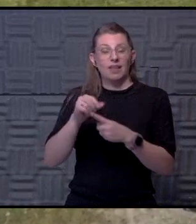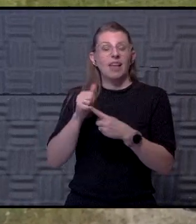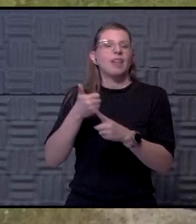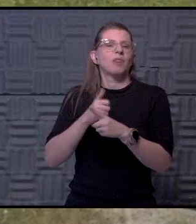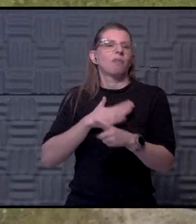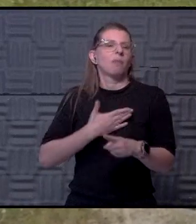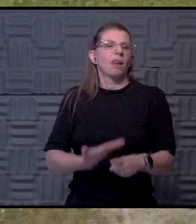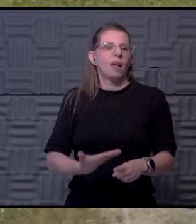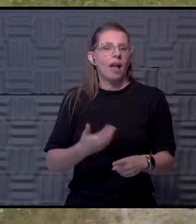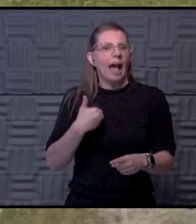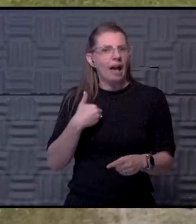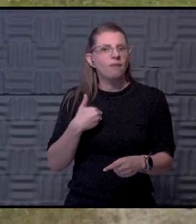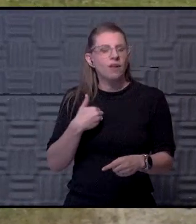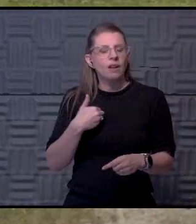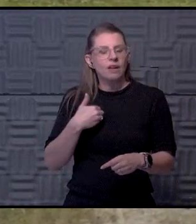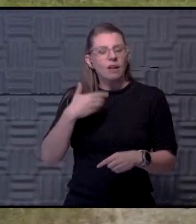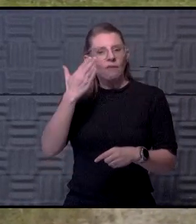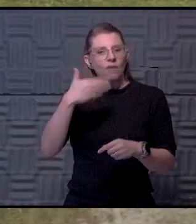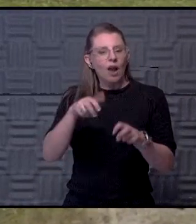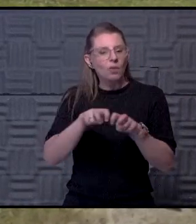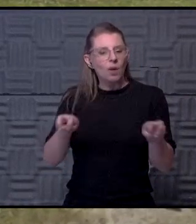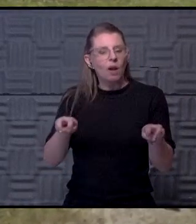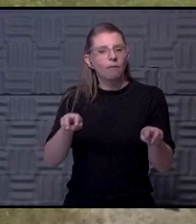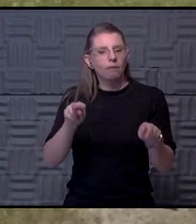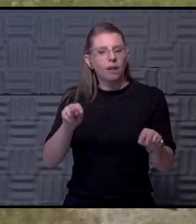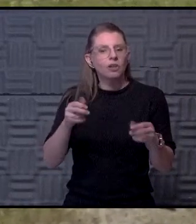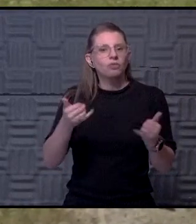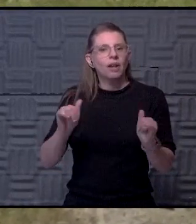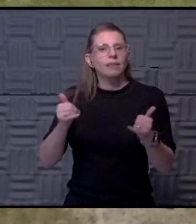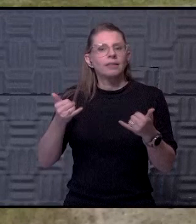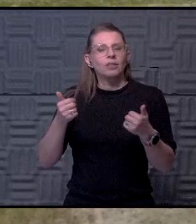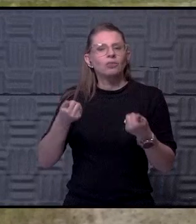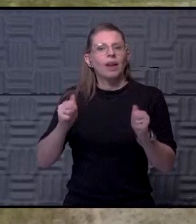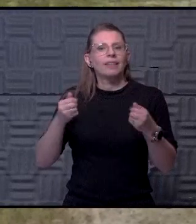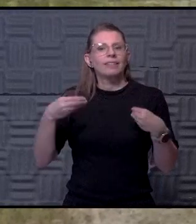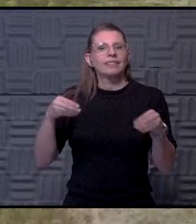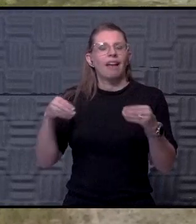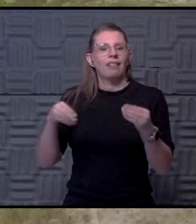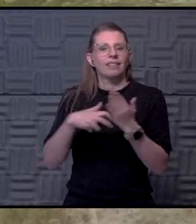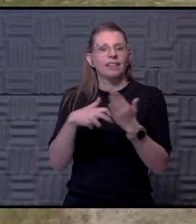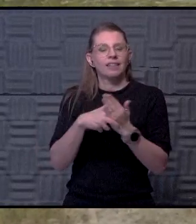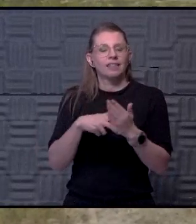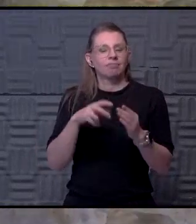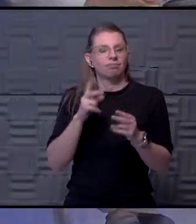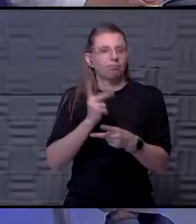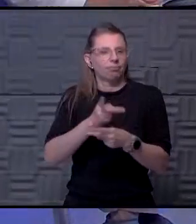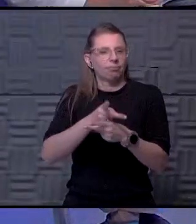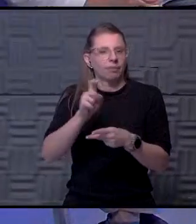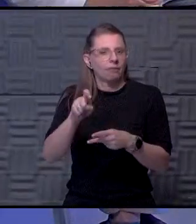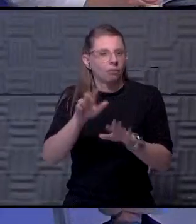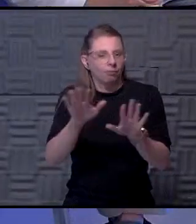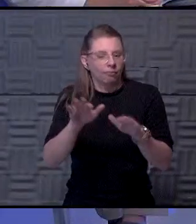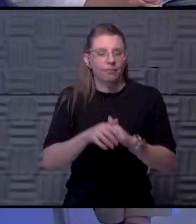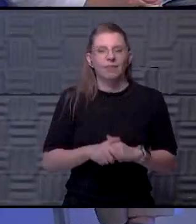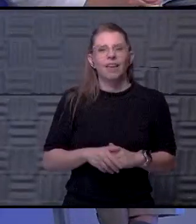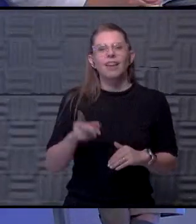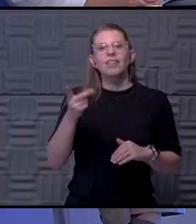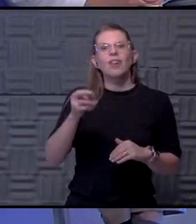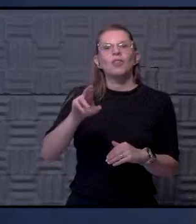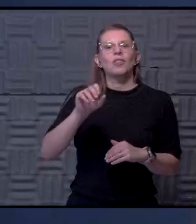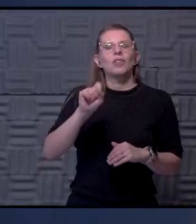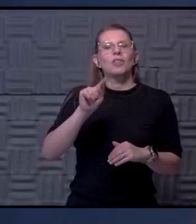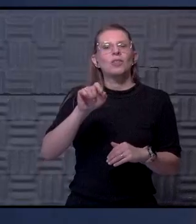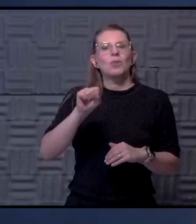that he does have a front row seat plan and already is trying to sell tickets out there. You'll bring guys, popcorn. Yeah, watch out. So, Dr. Sue, final thoughts